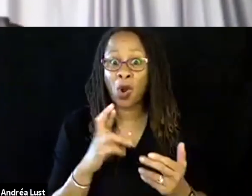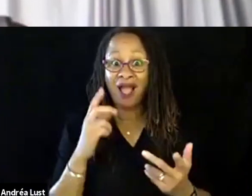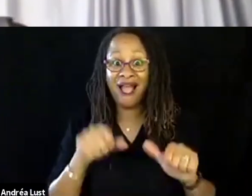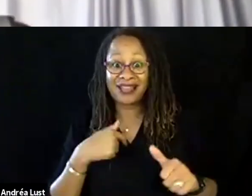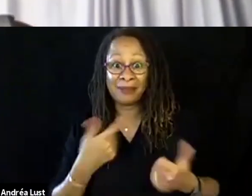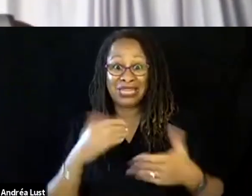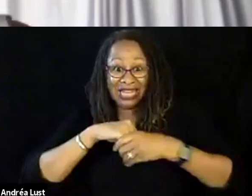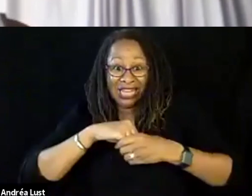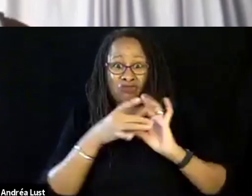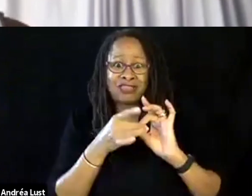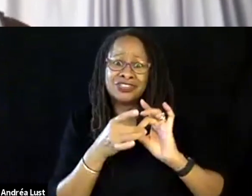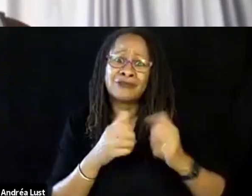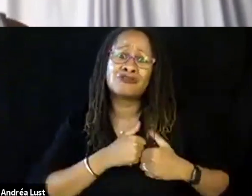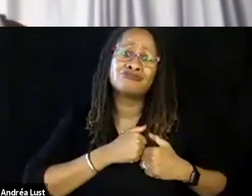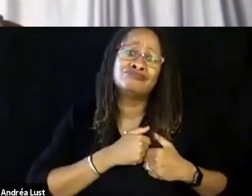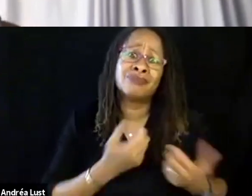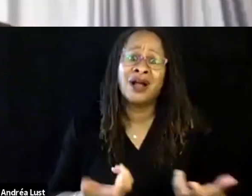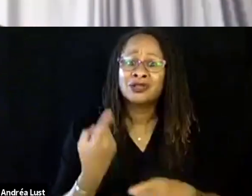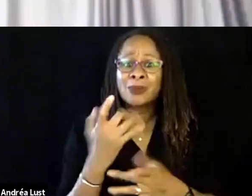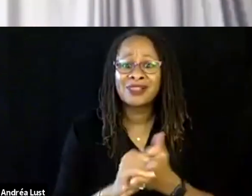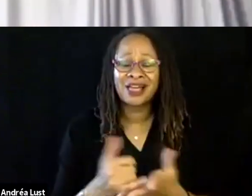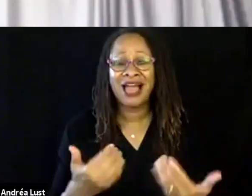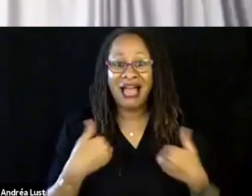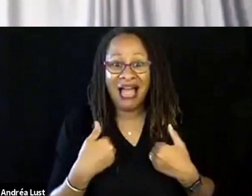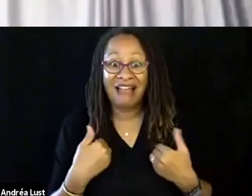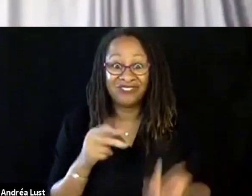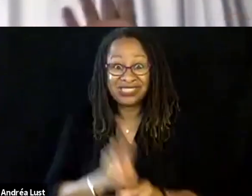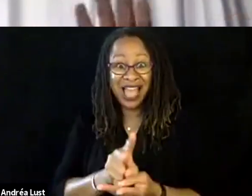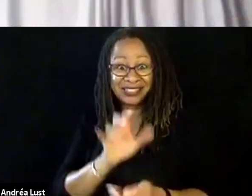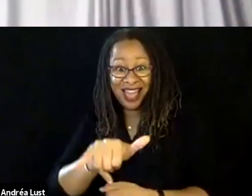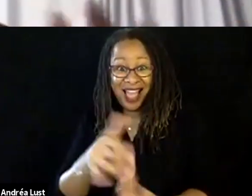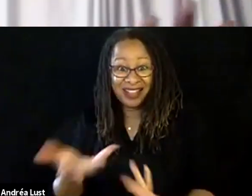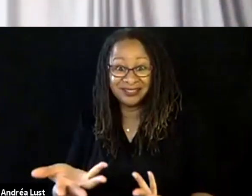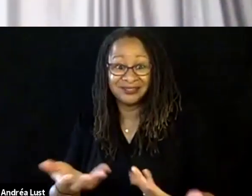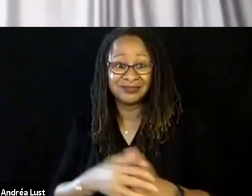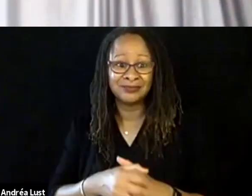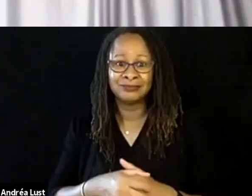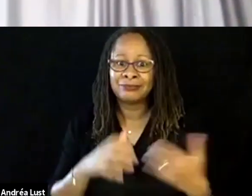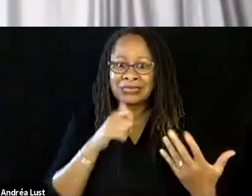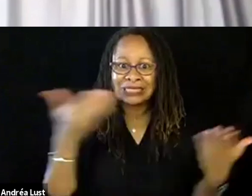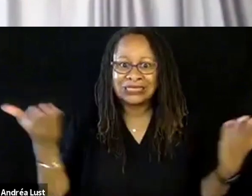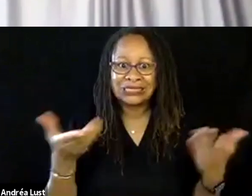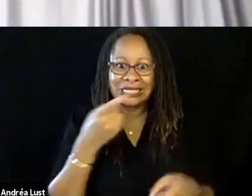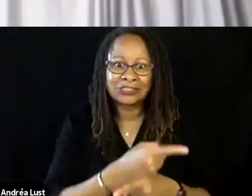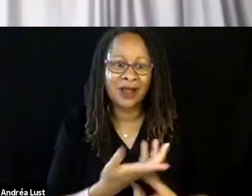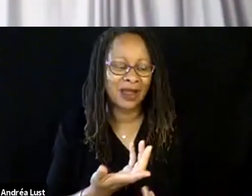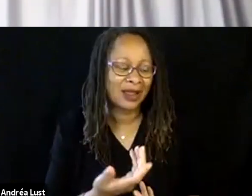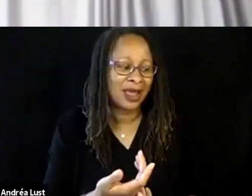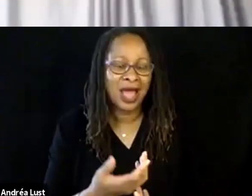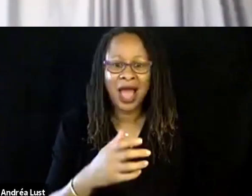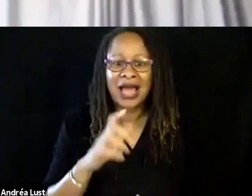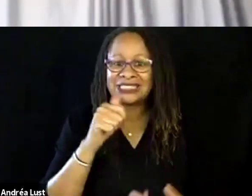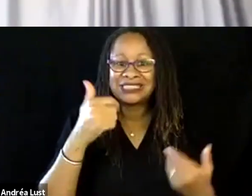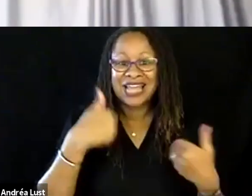a relationship, in a loving relationship, and have sex. Like, that doesn't exist. And so I didn't have that